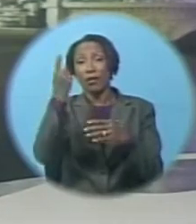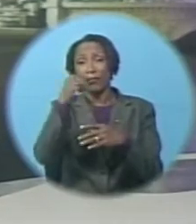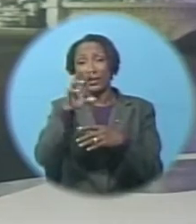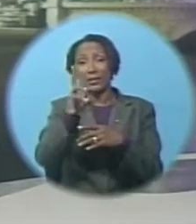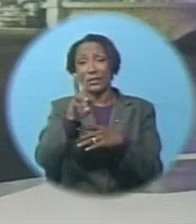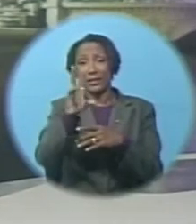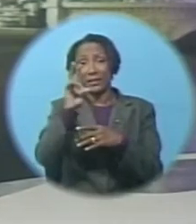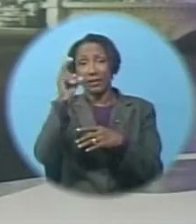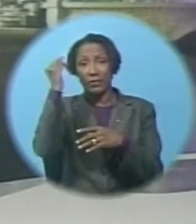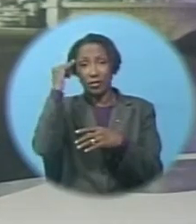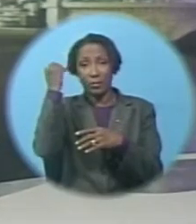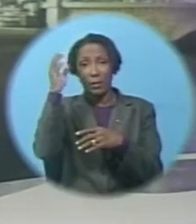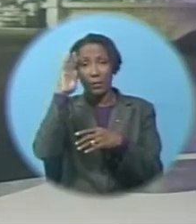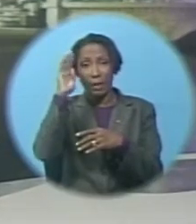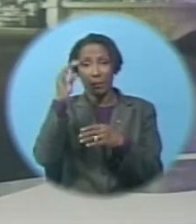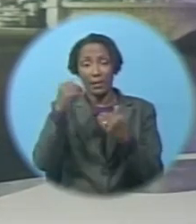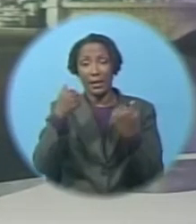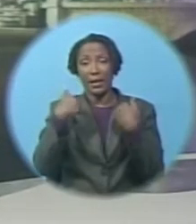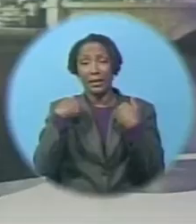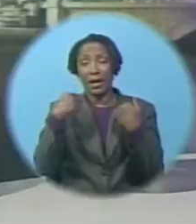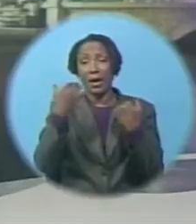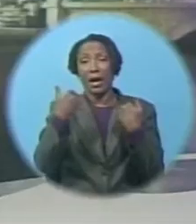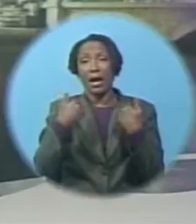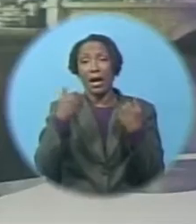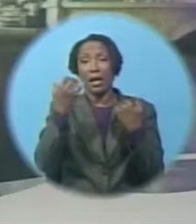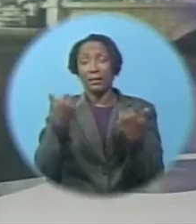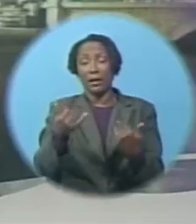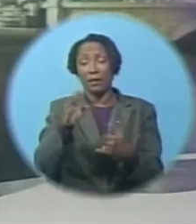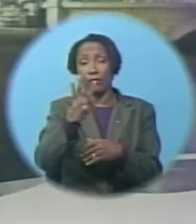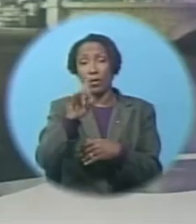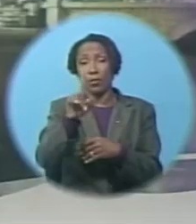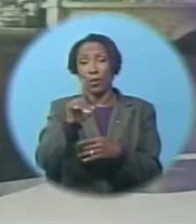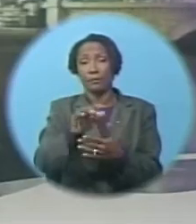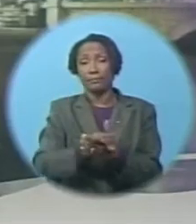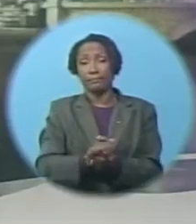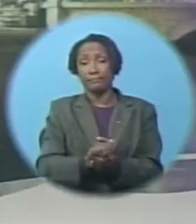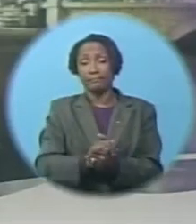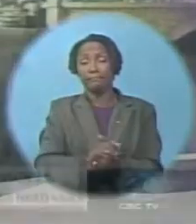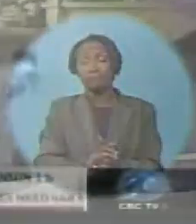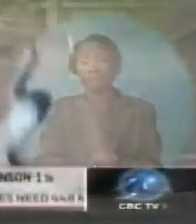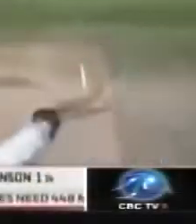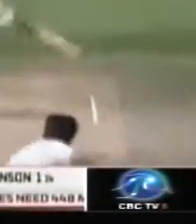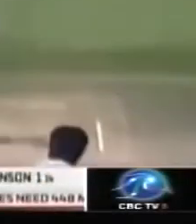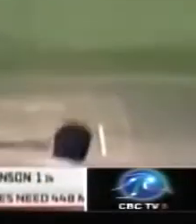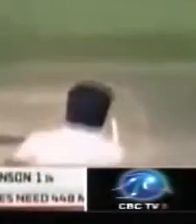on 41. We have the highlights of the Windies' second innings.